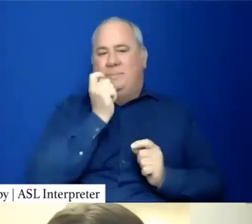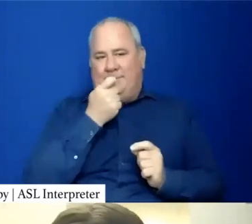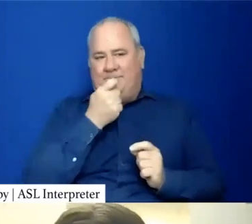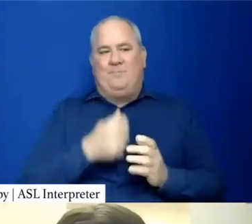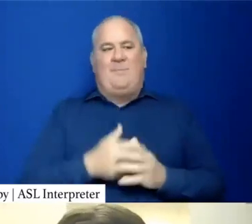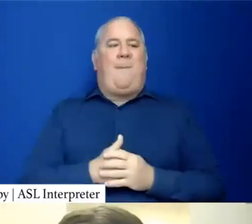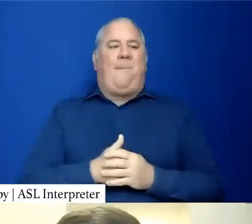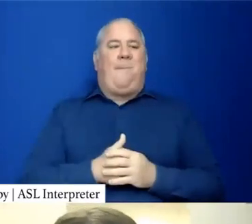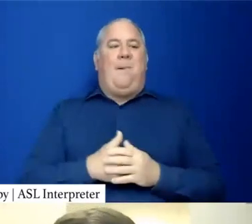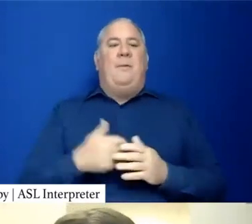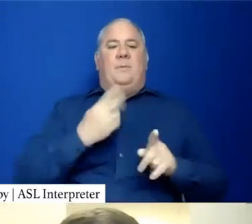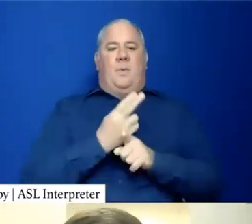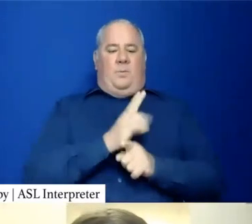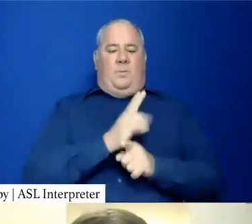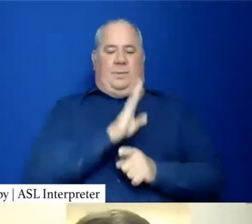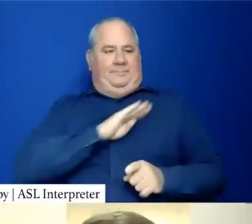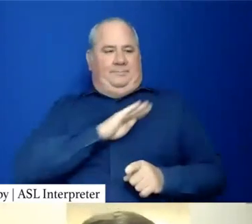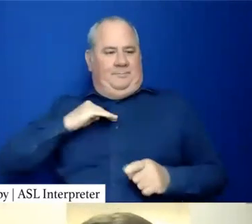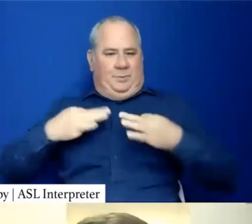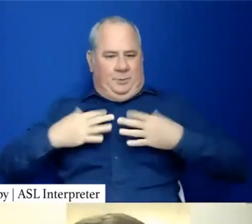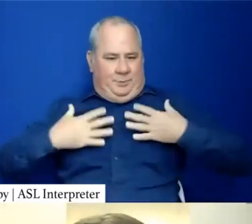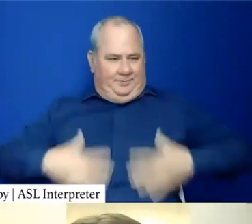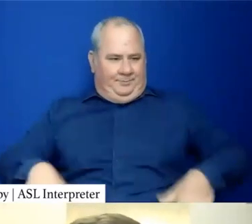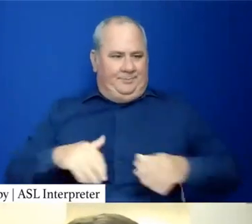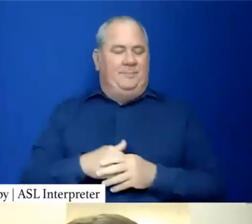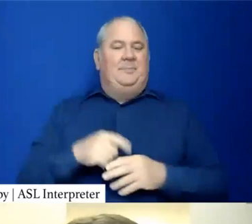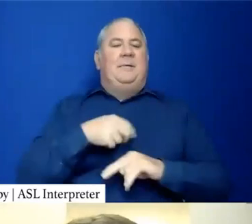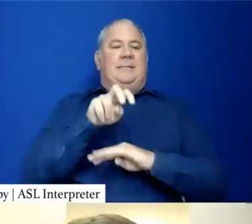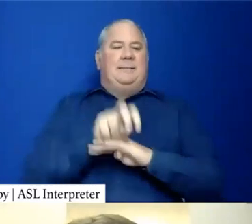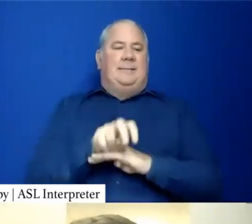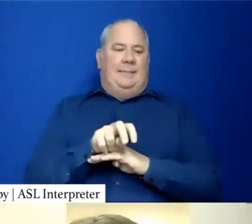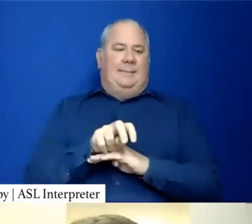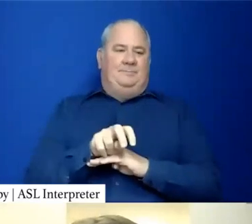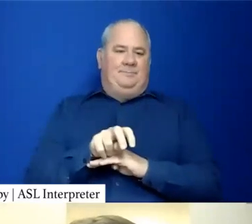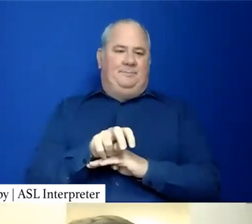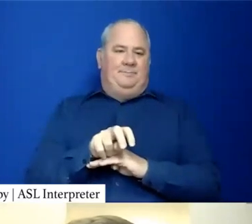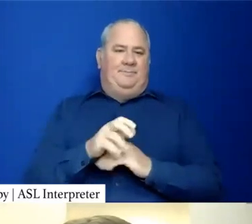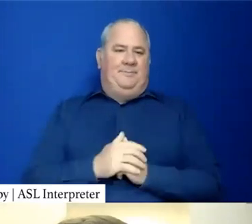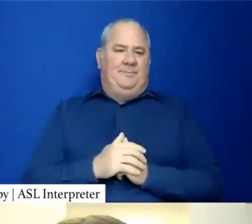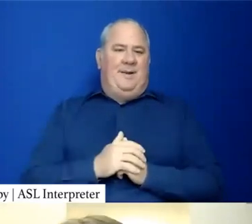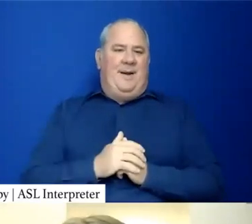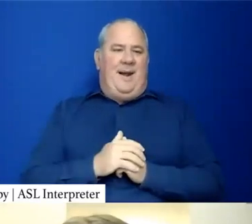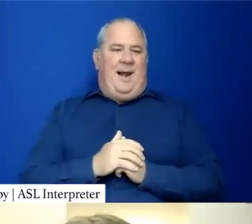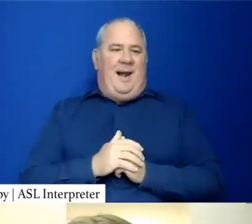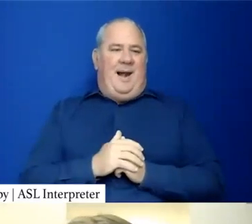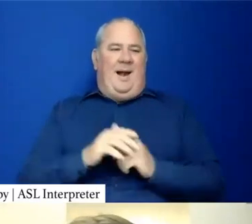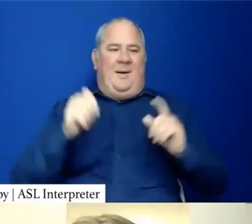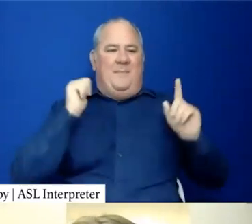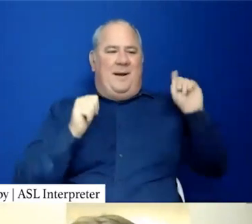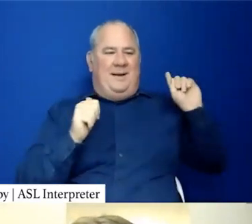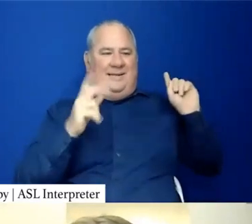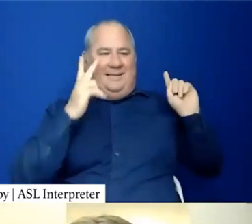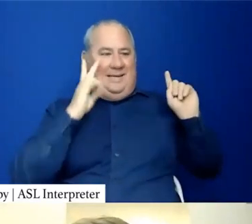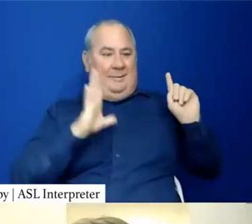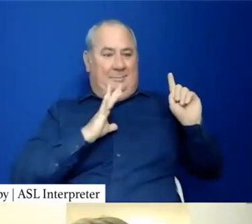dress, and sitting in front of a very dramatically lit wall